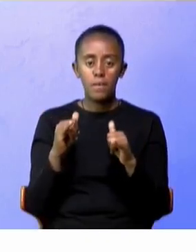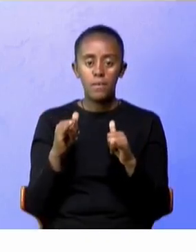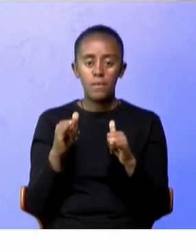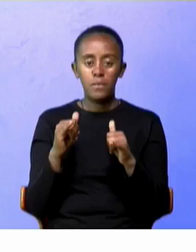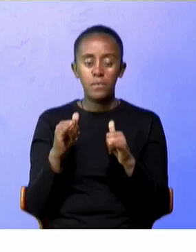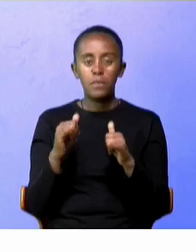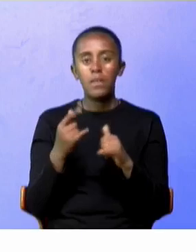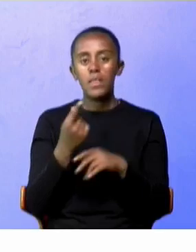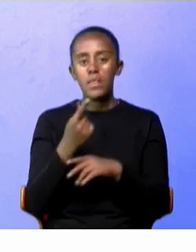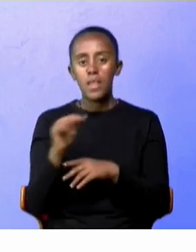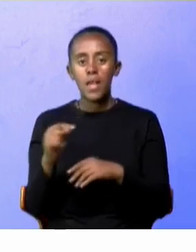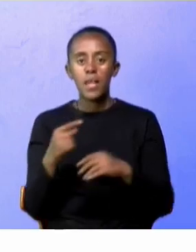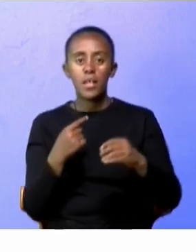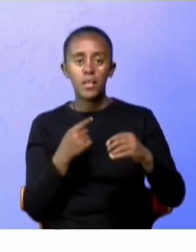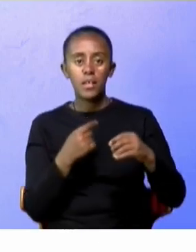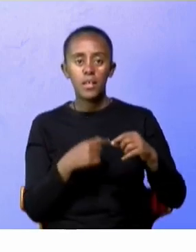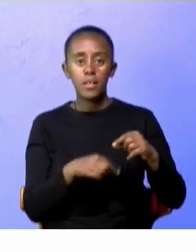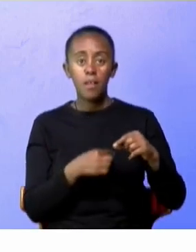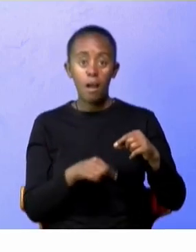the guitar.